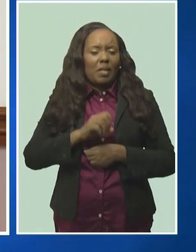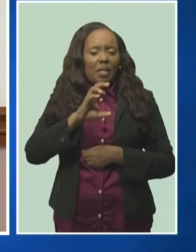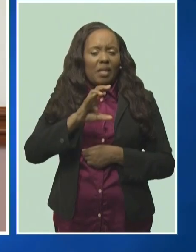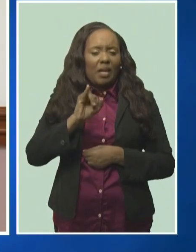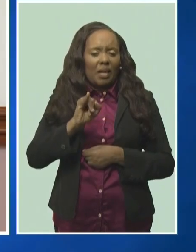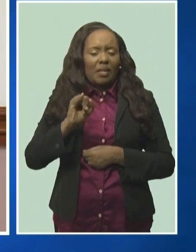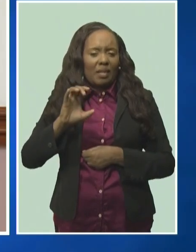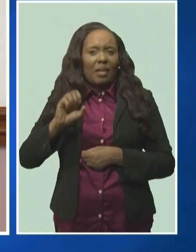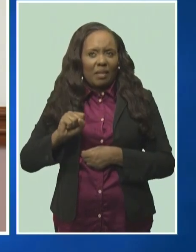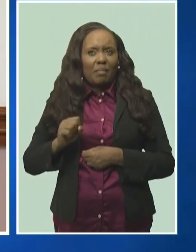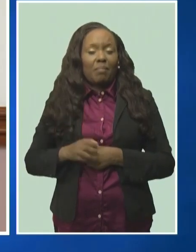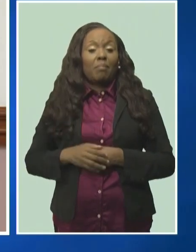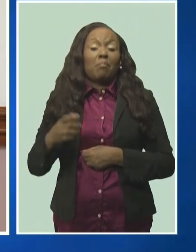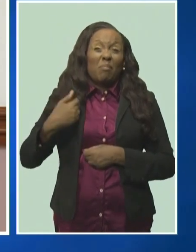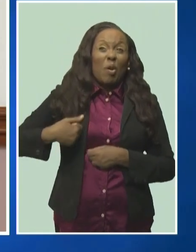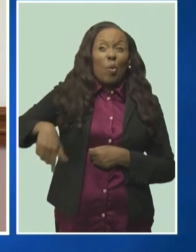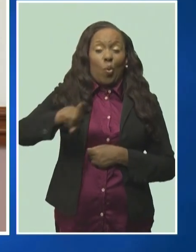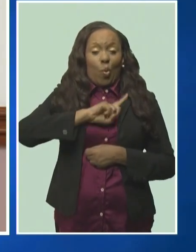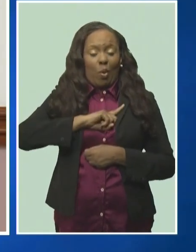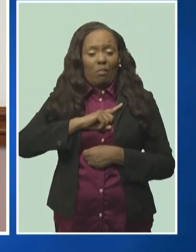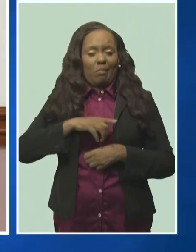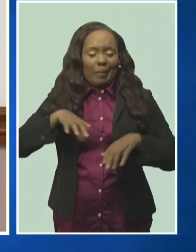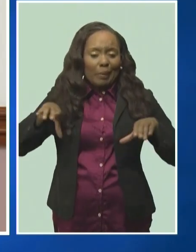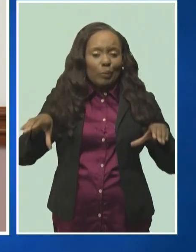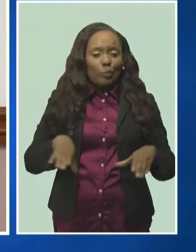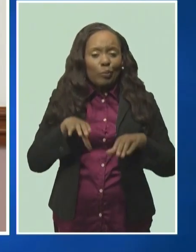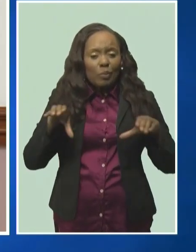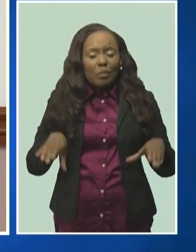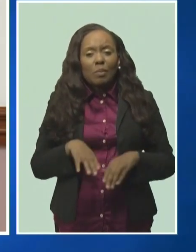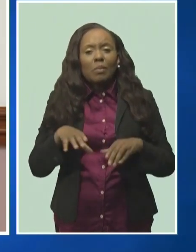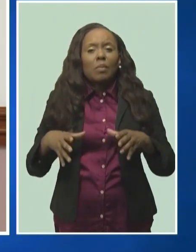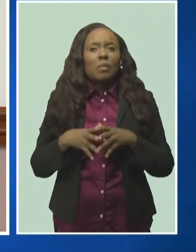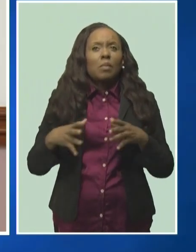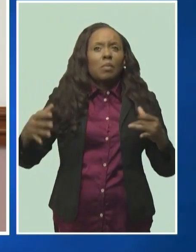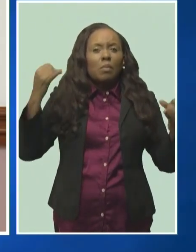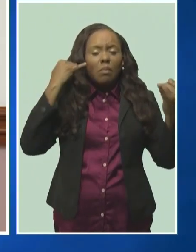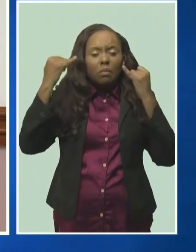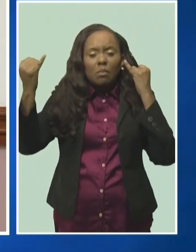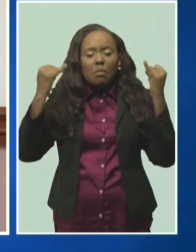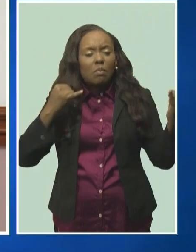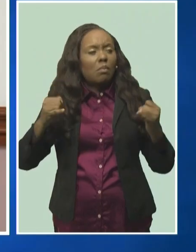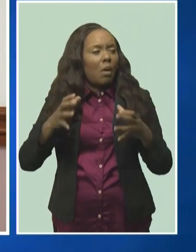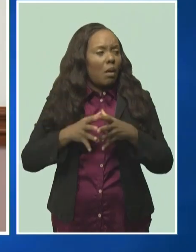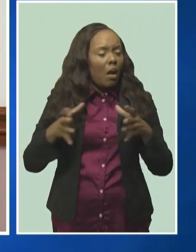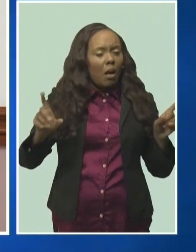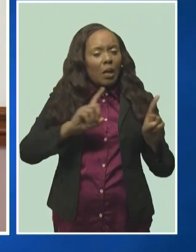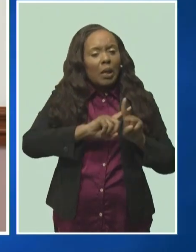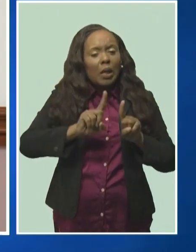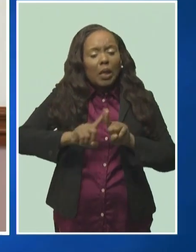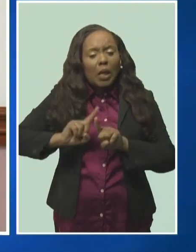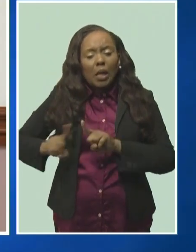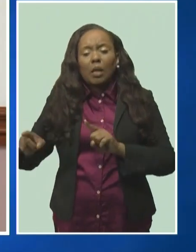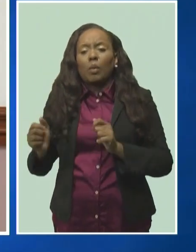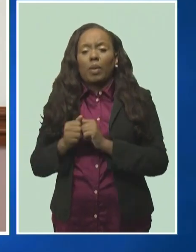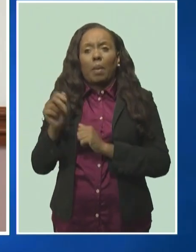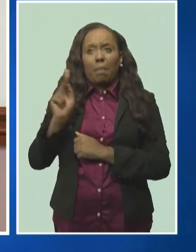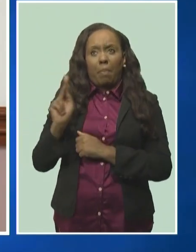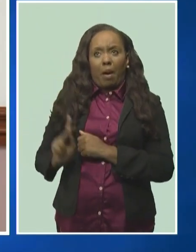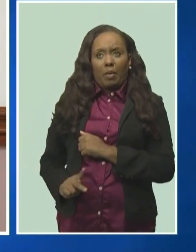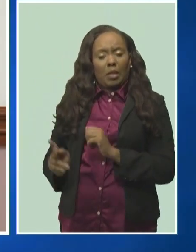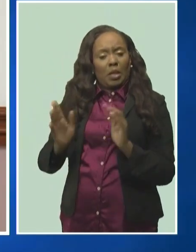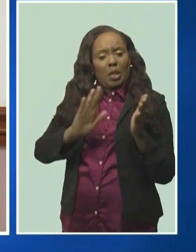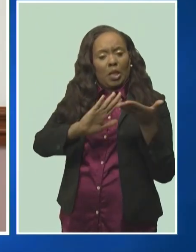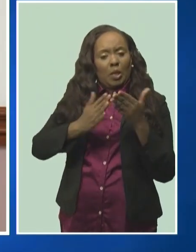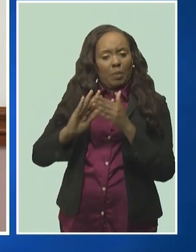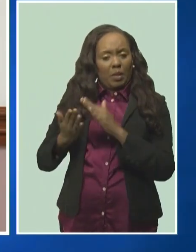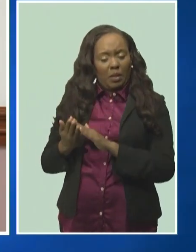commonly known, we have been doing a number of initiatives with our parish independence committees, and more importantly with our